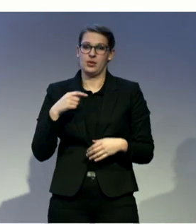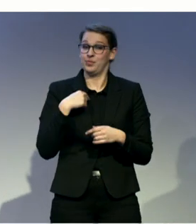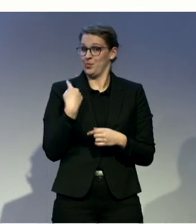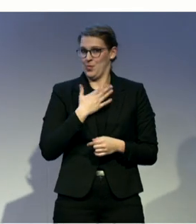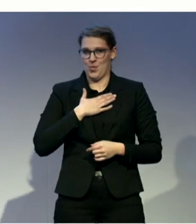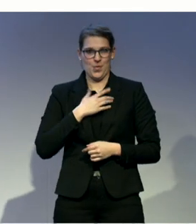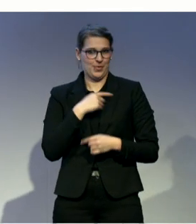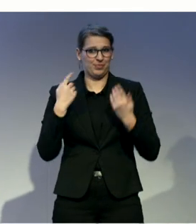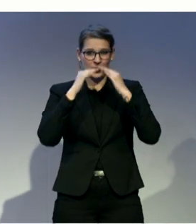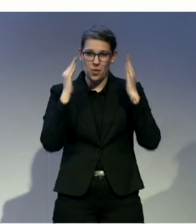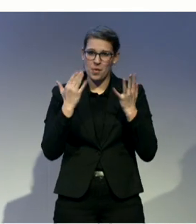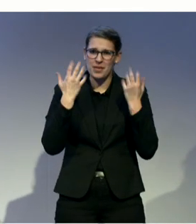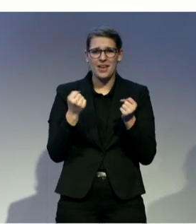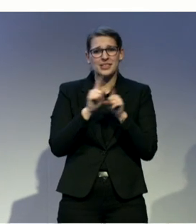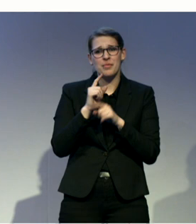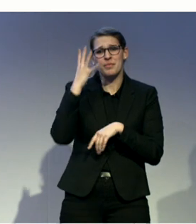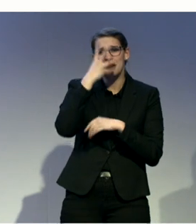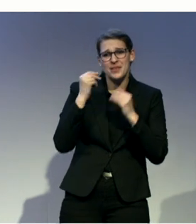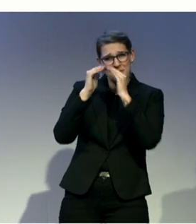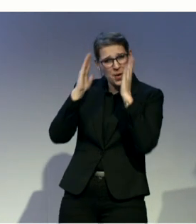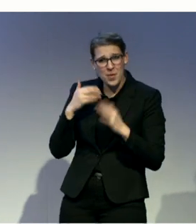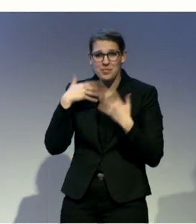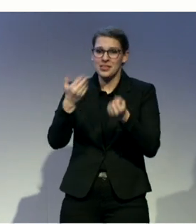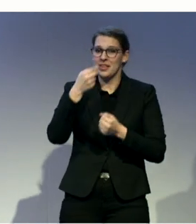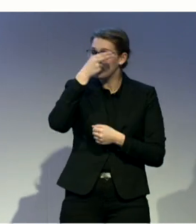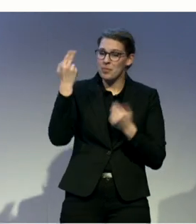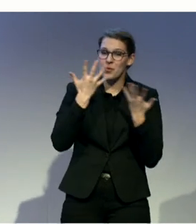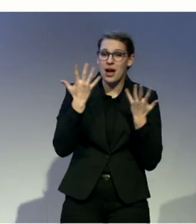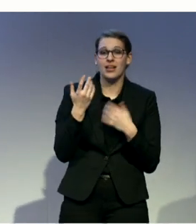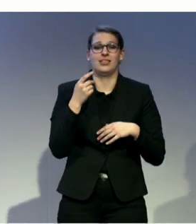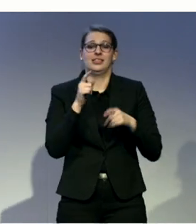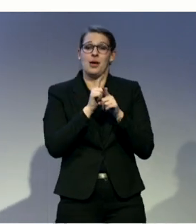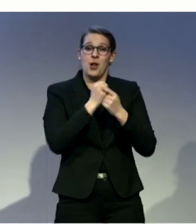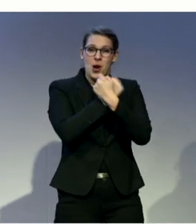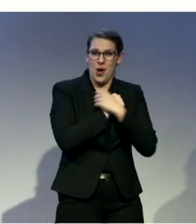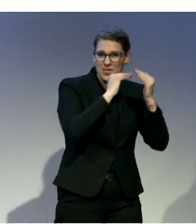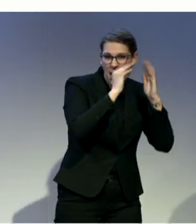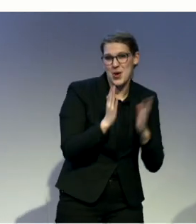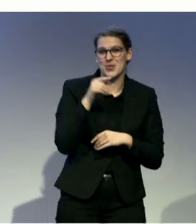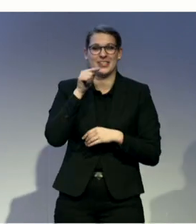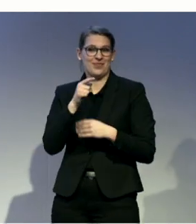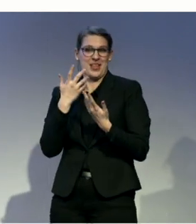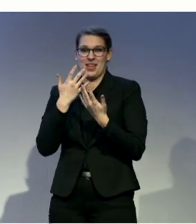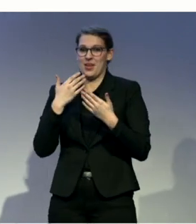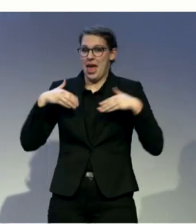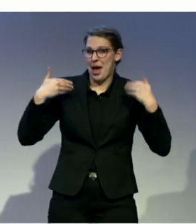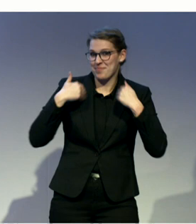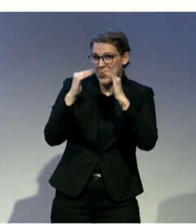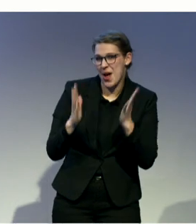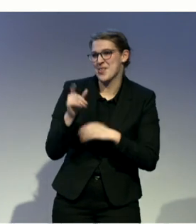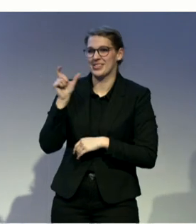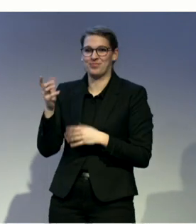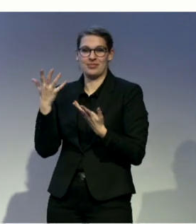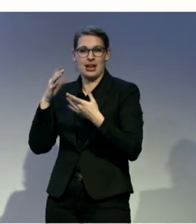house, independent house. And when we started our project, we had just two houses, 10 and